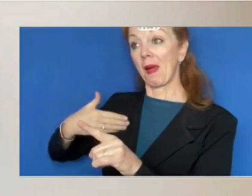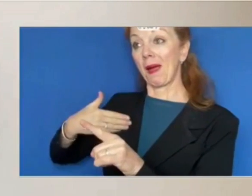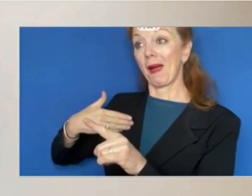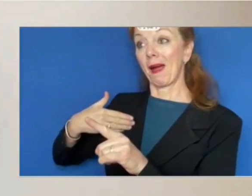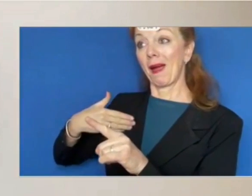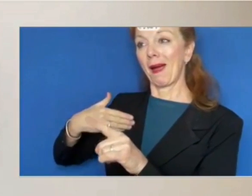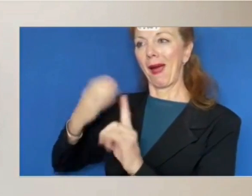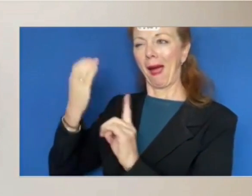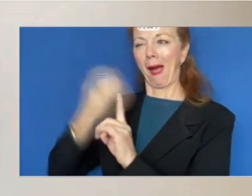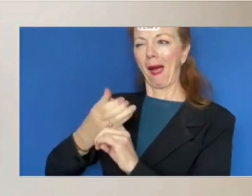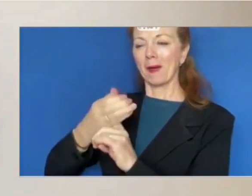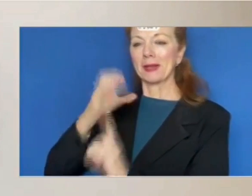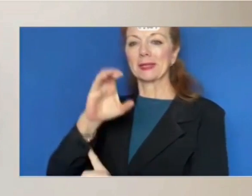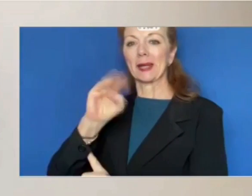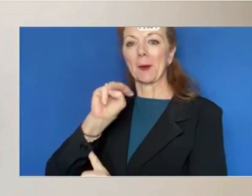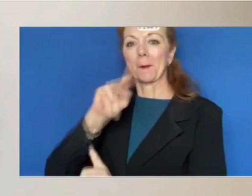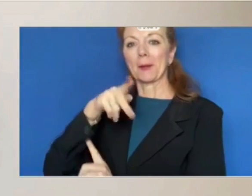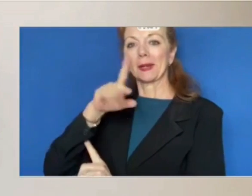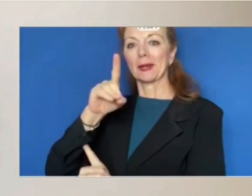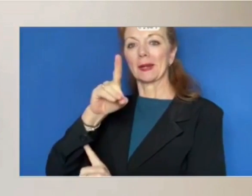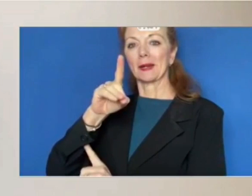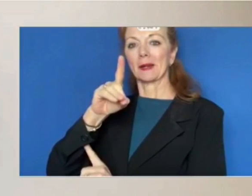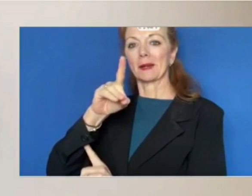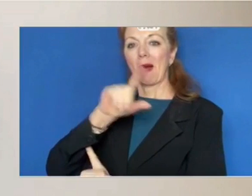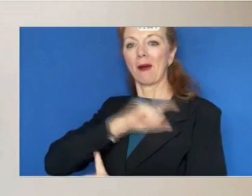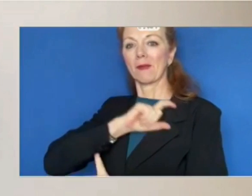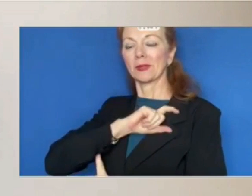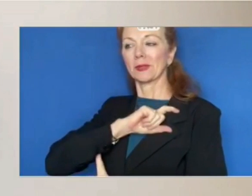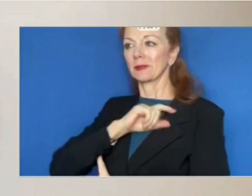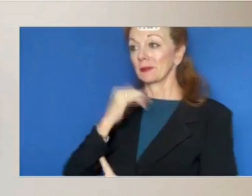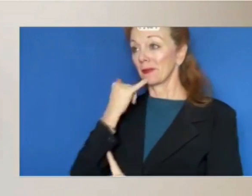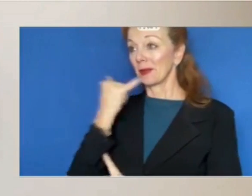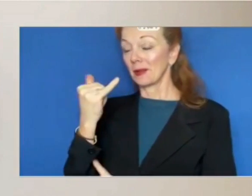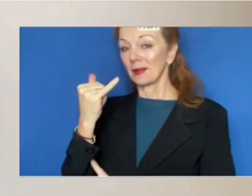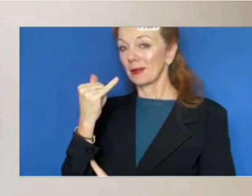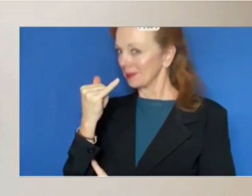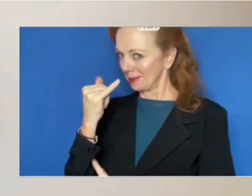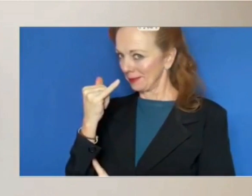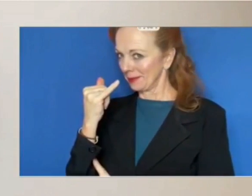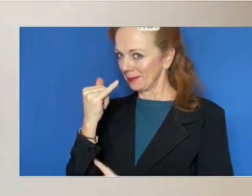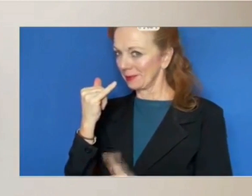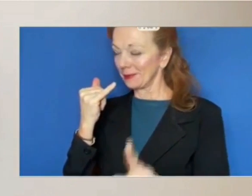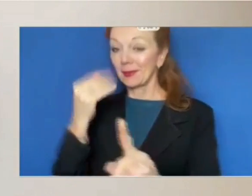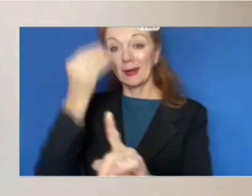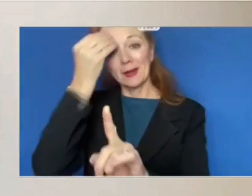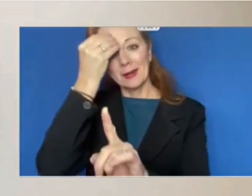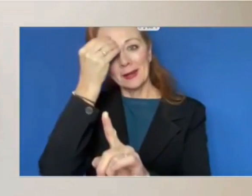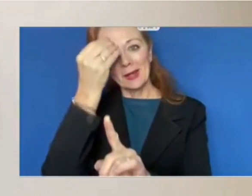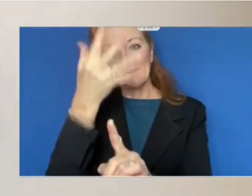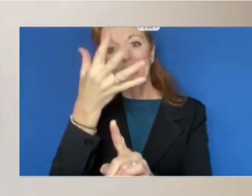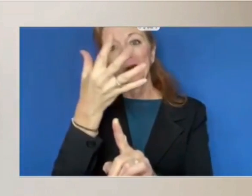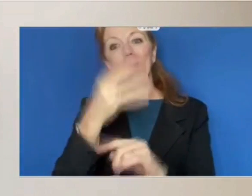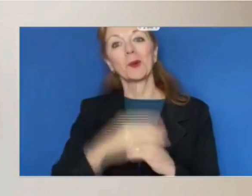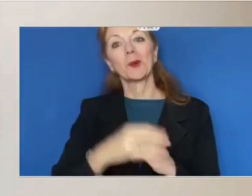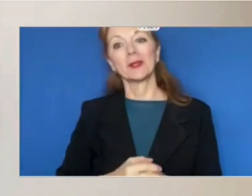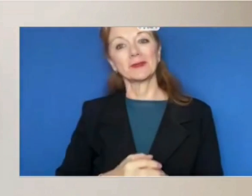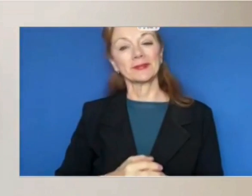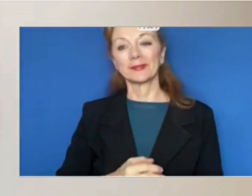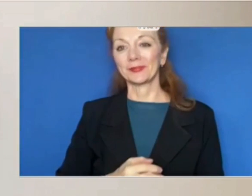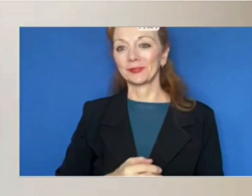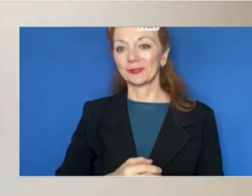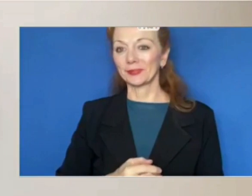officers. And what we will tell you at CMPD and the Financial Crimes Unit is that